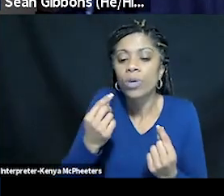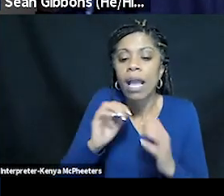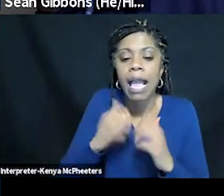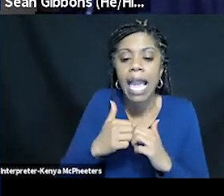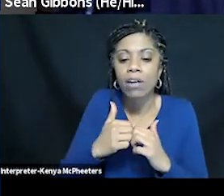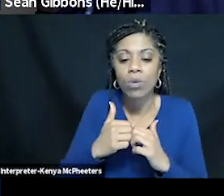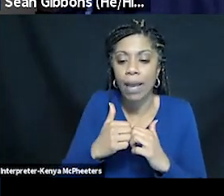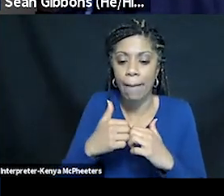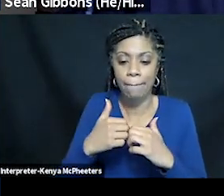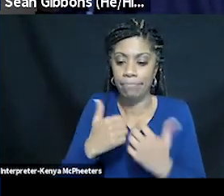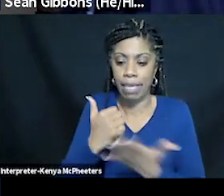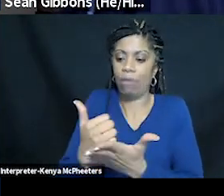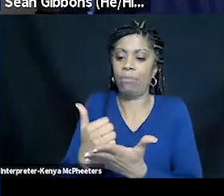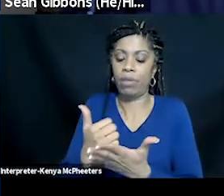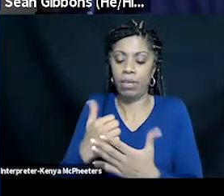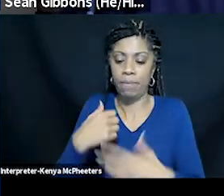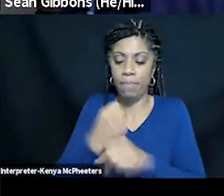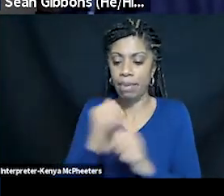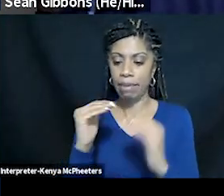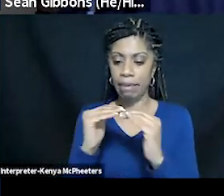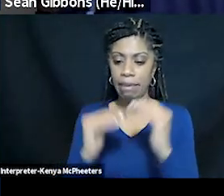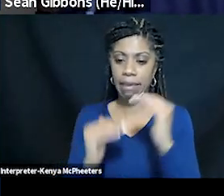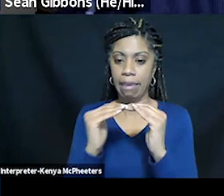this equitable and ethical if we can?